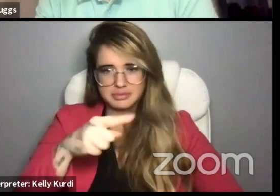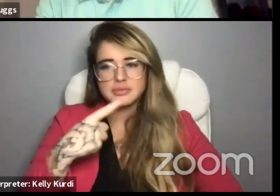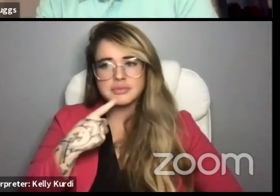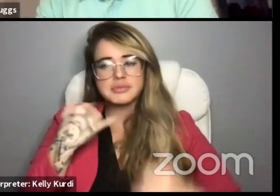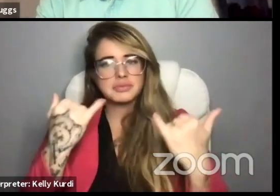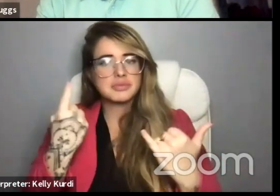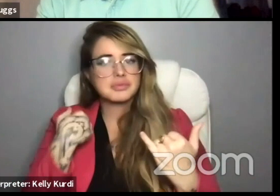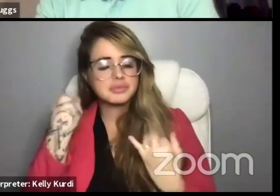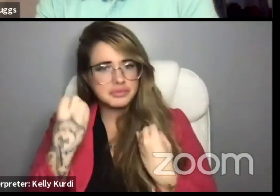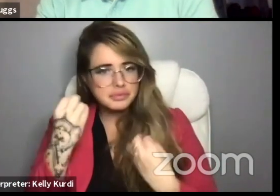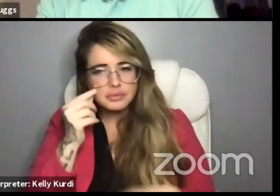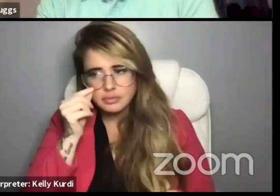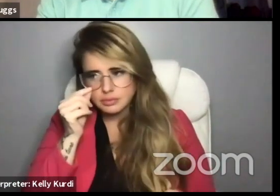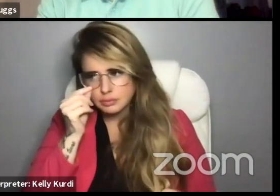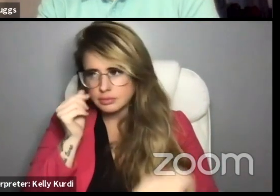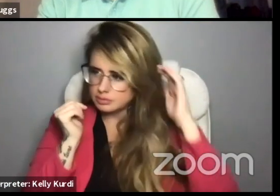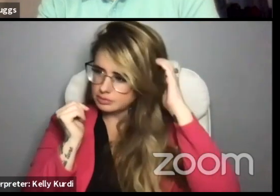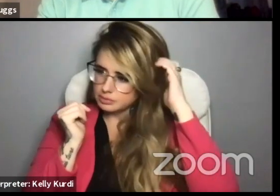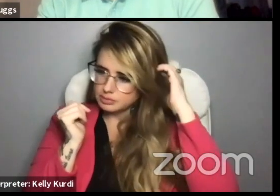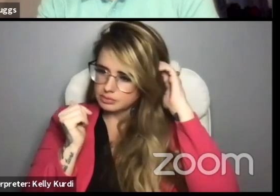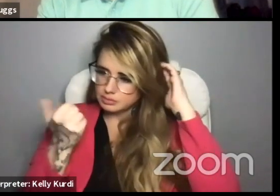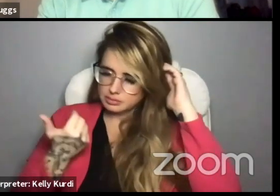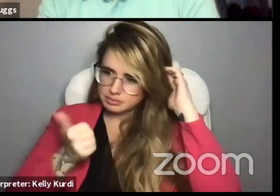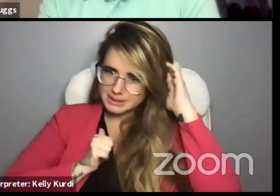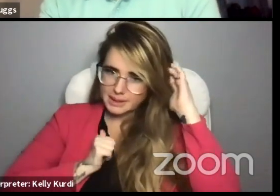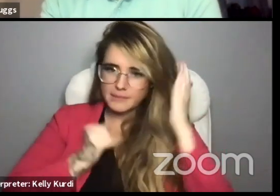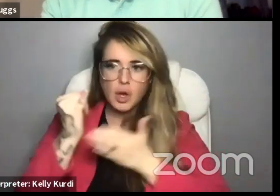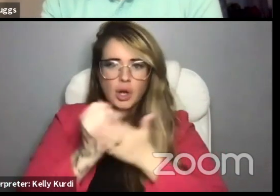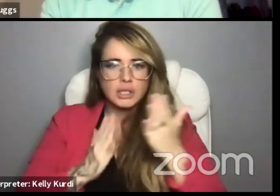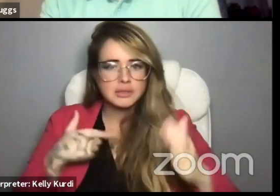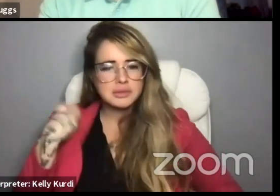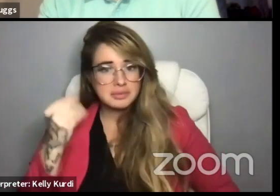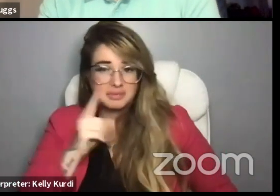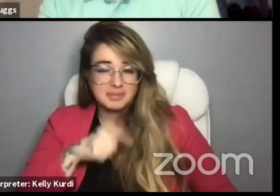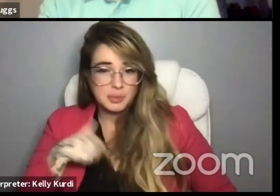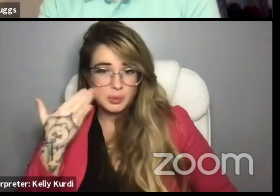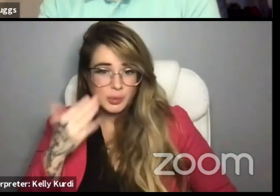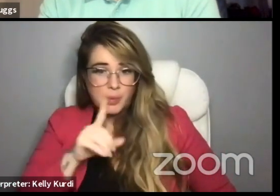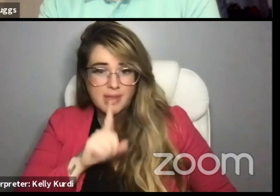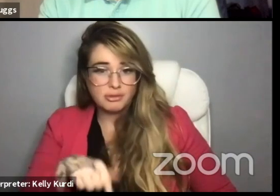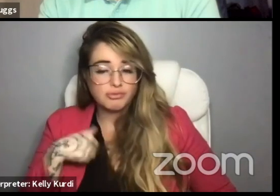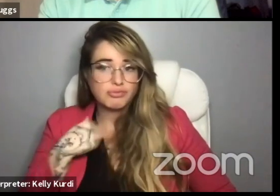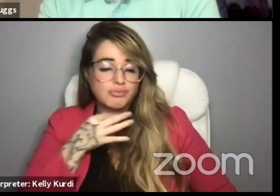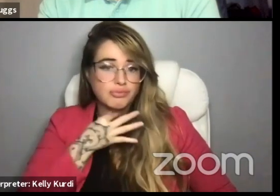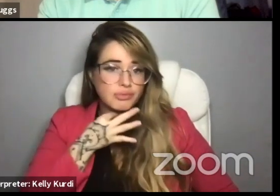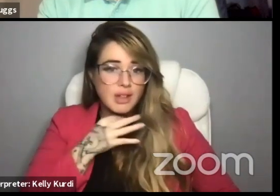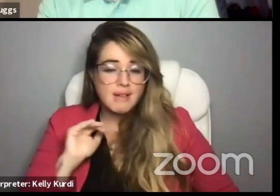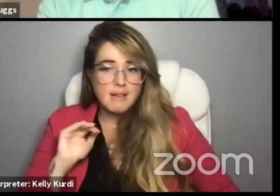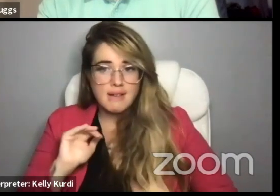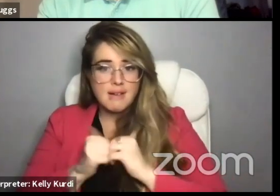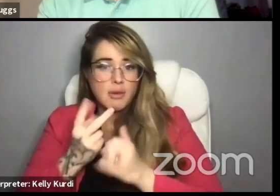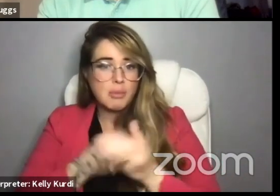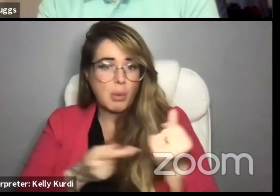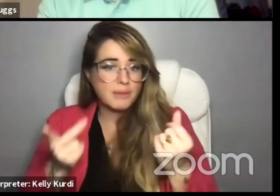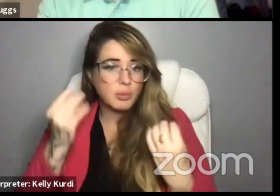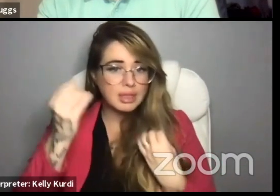on my mind as an artist that I truly don't know the answer to. And I'm curious how you both are